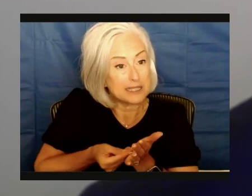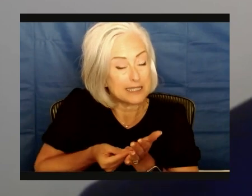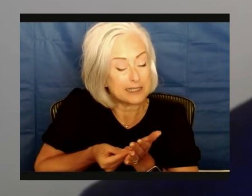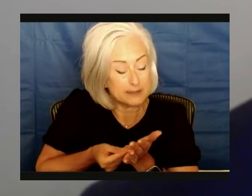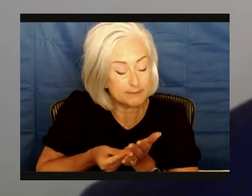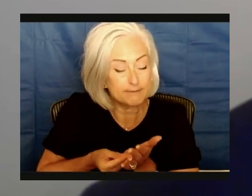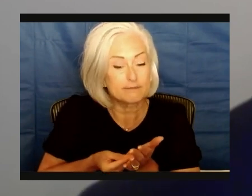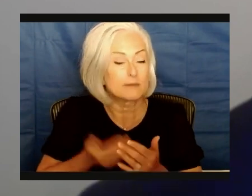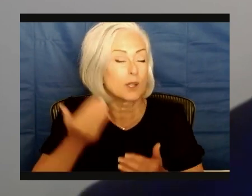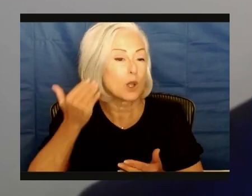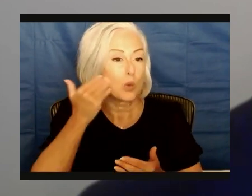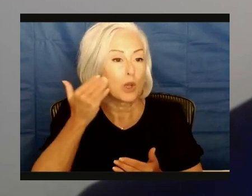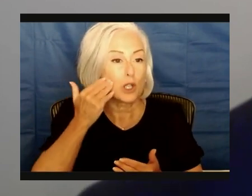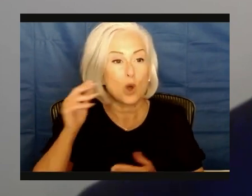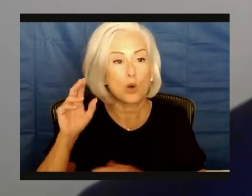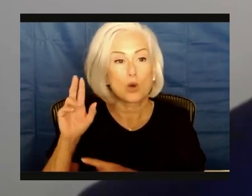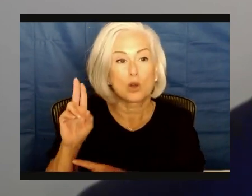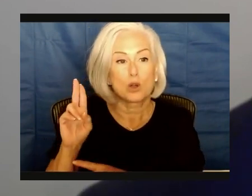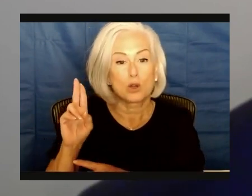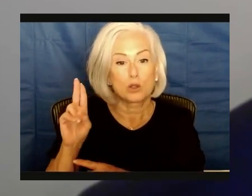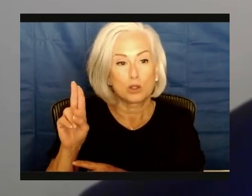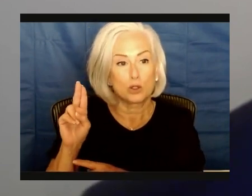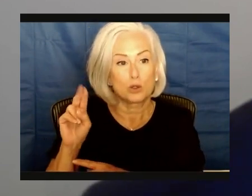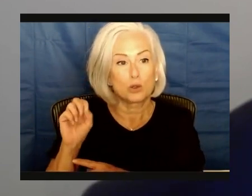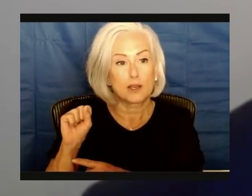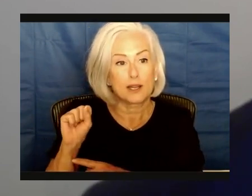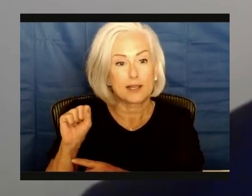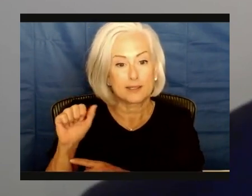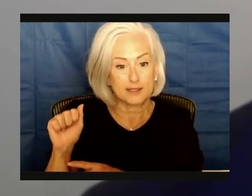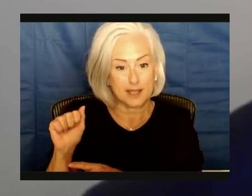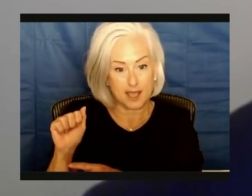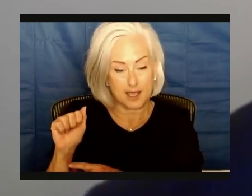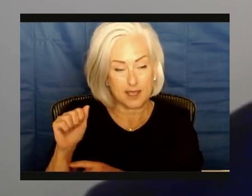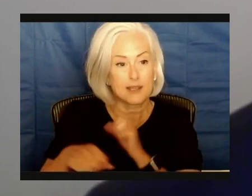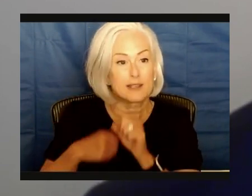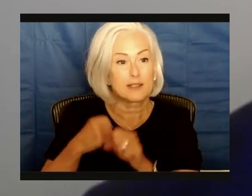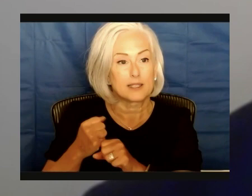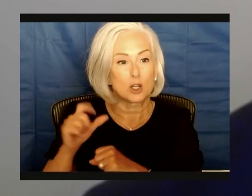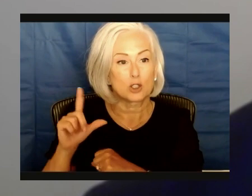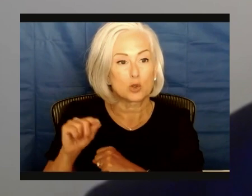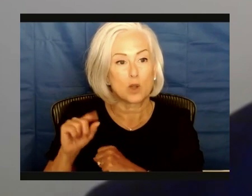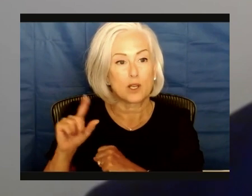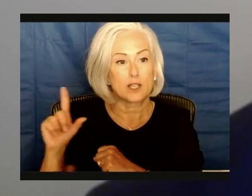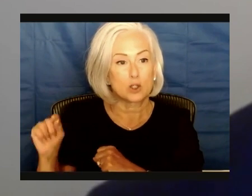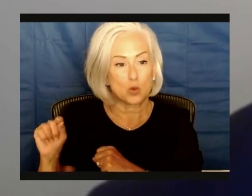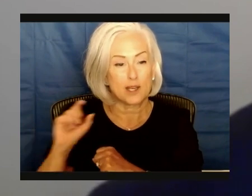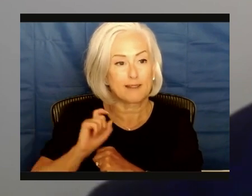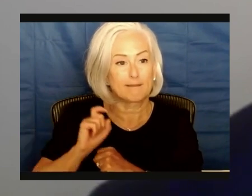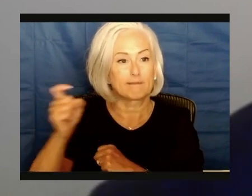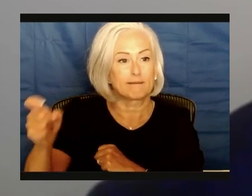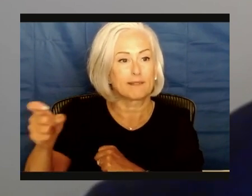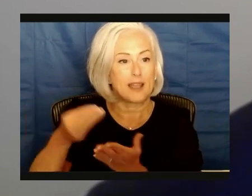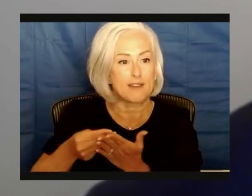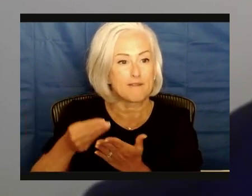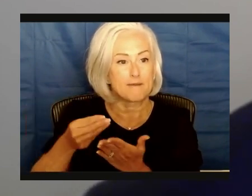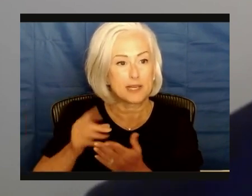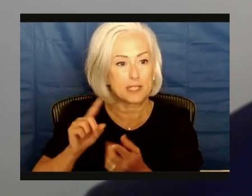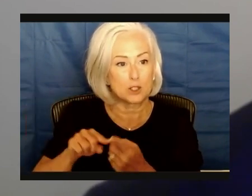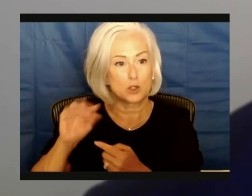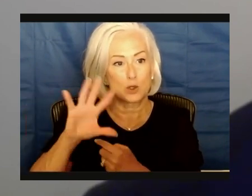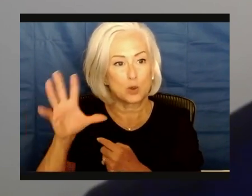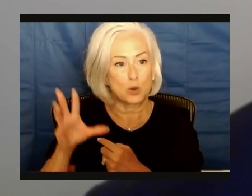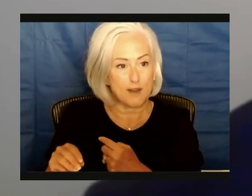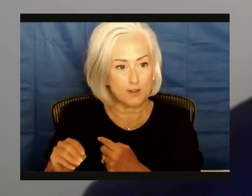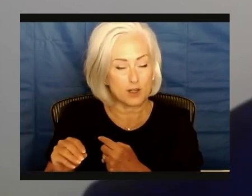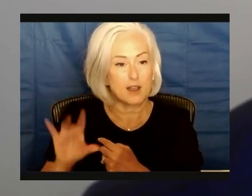the USAID, for example, in 2020 provided funding to Africa at a tune of about $8.5